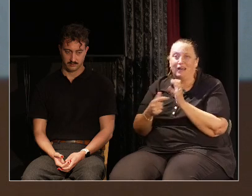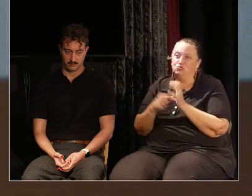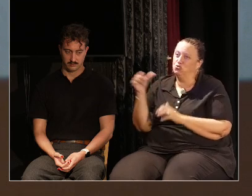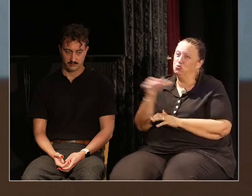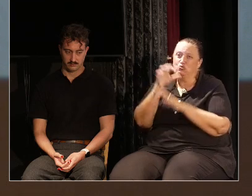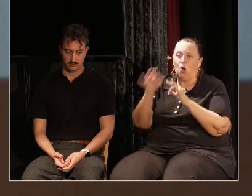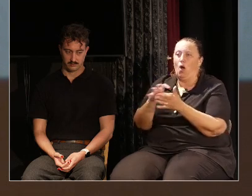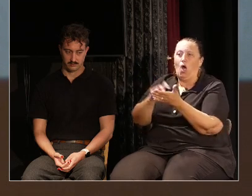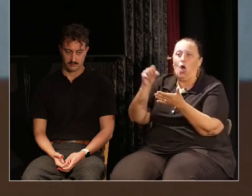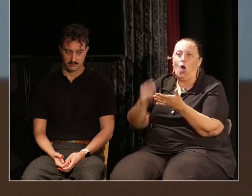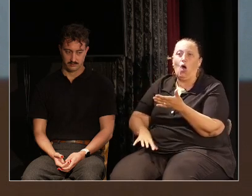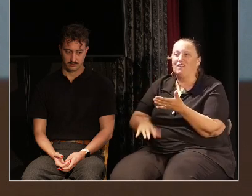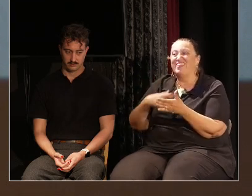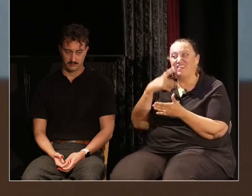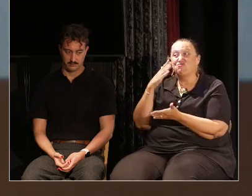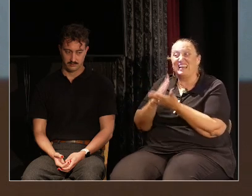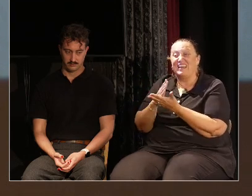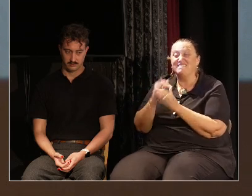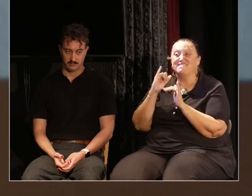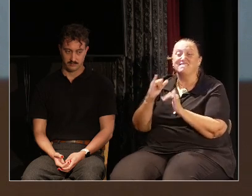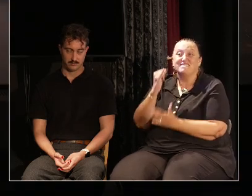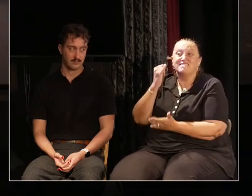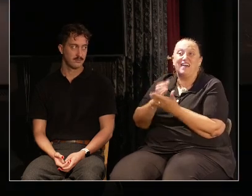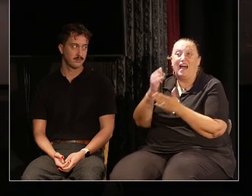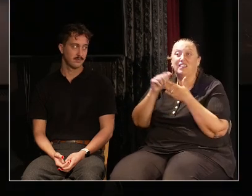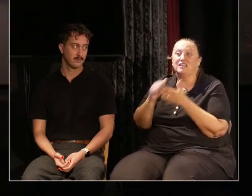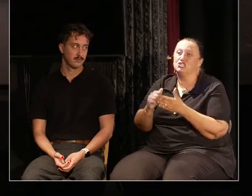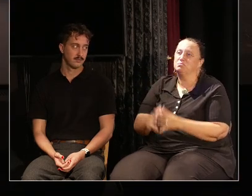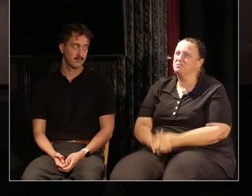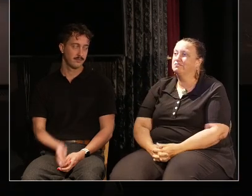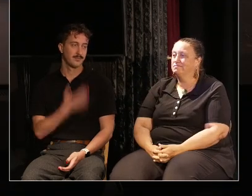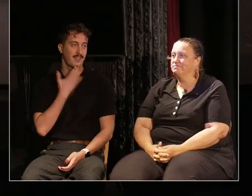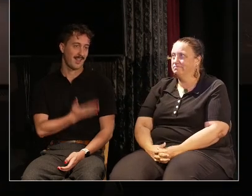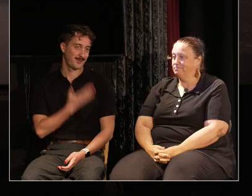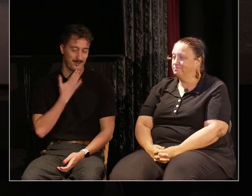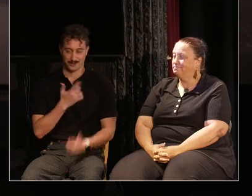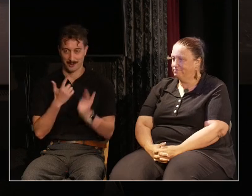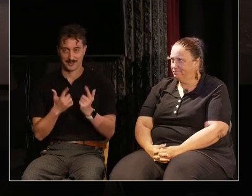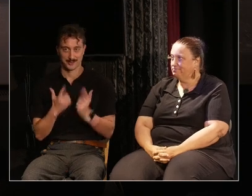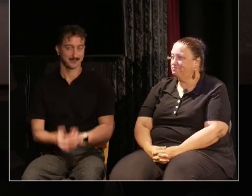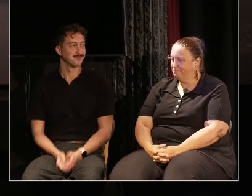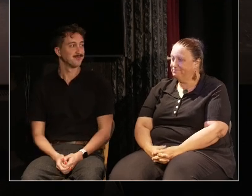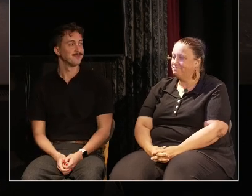And I think it was a bit of a failure of leadership, to be honest. Thank you very, very much for your answer, Stephen.